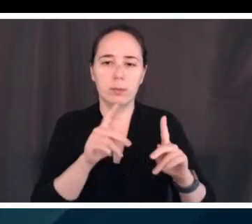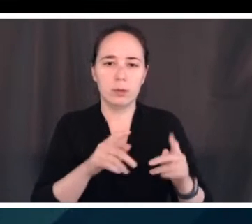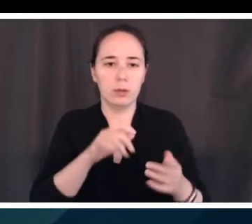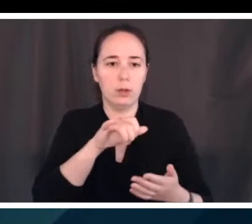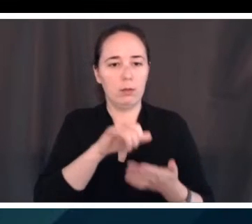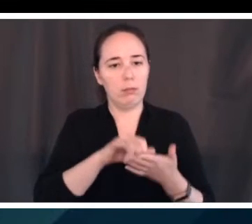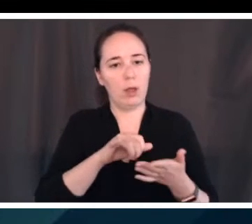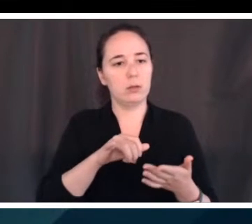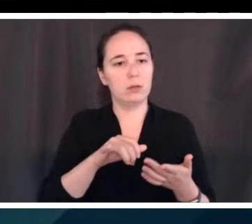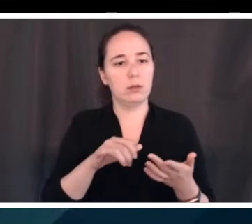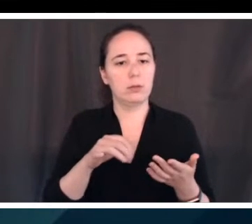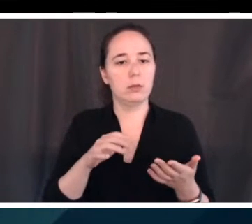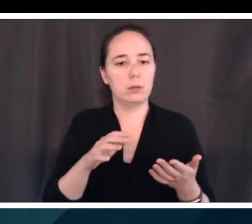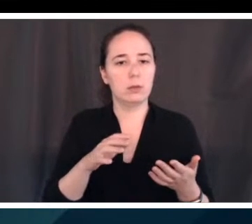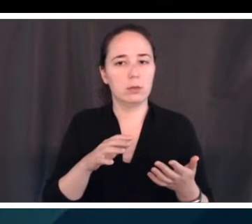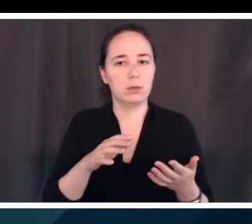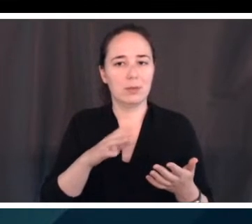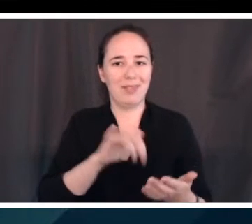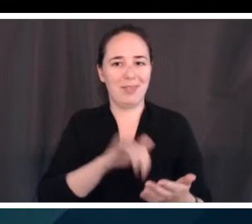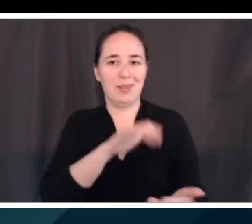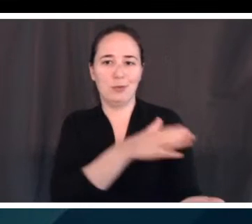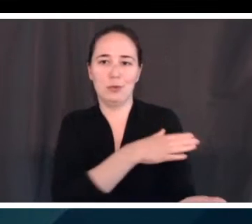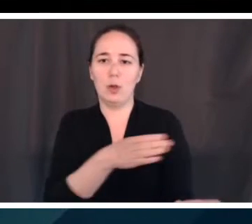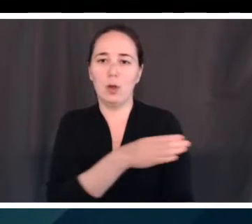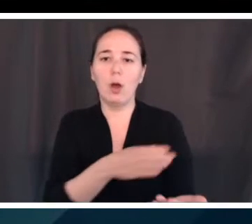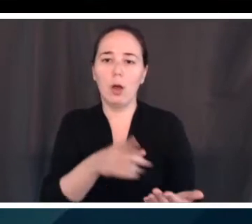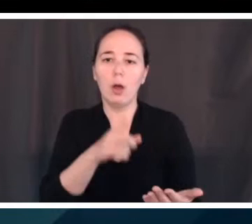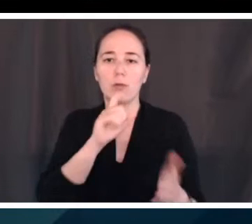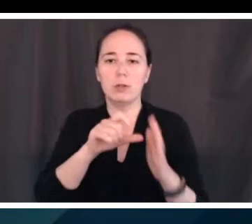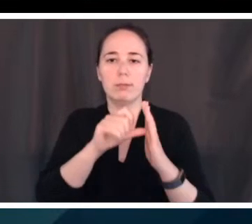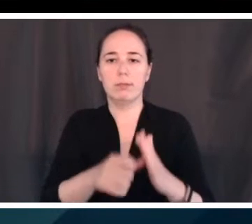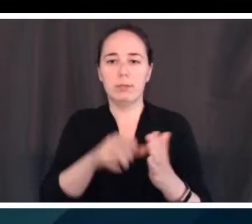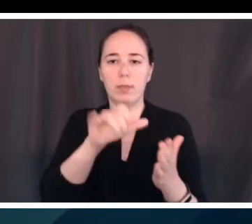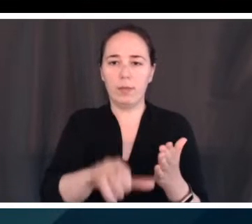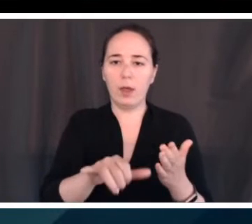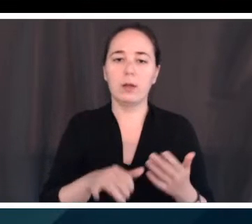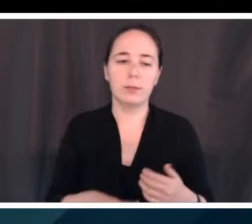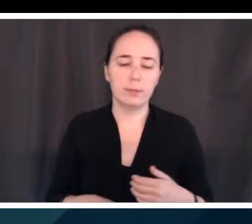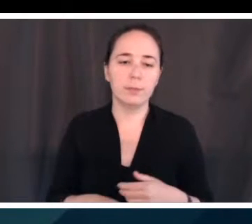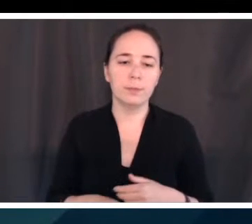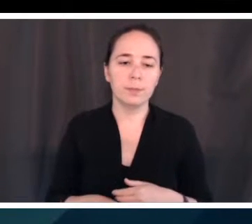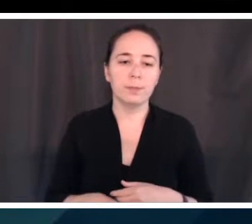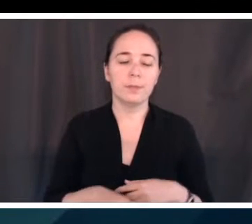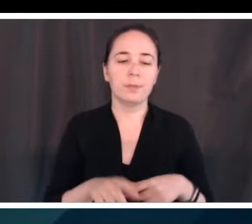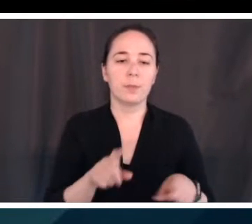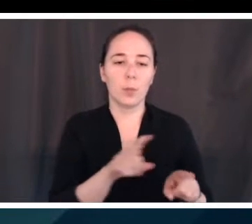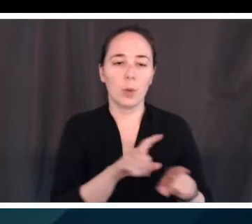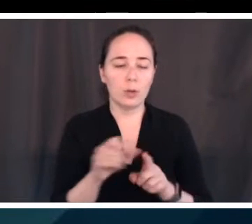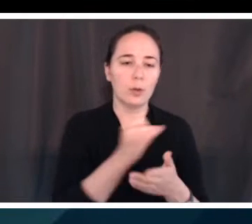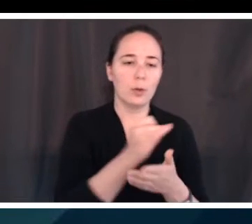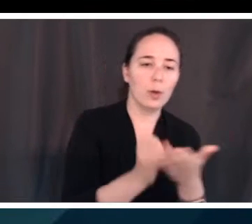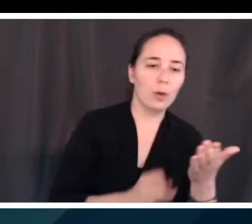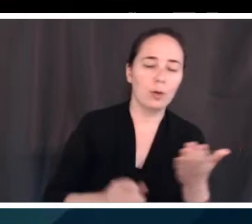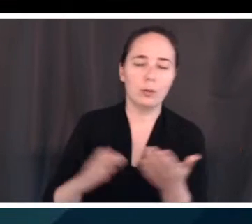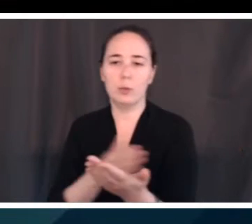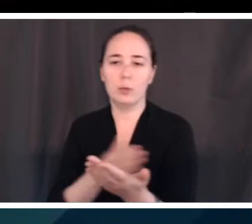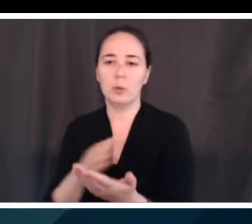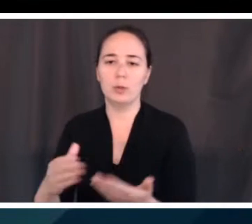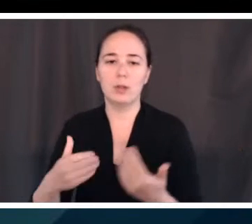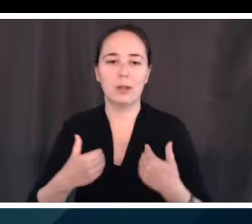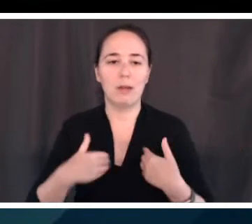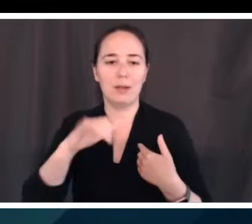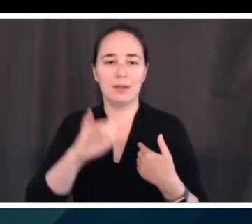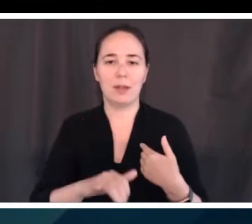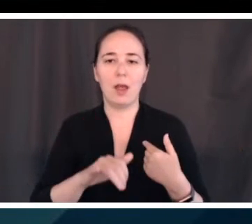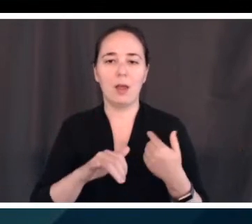in that song, and also just what music and art has the ability to do. So I think that's such a, what you're